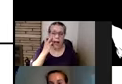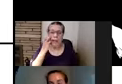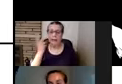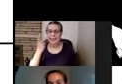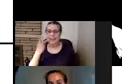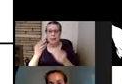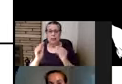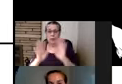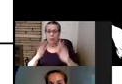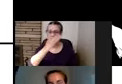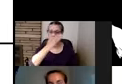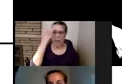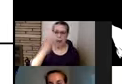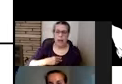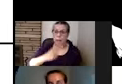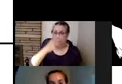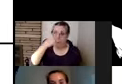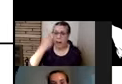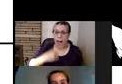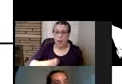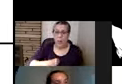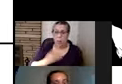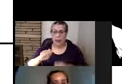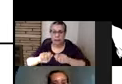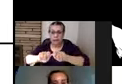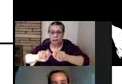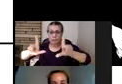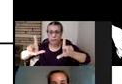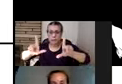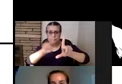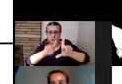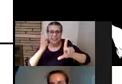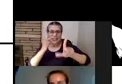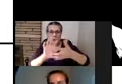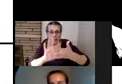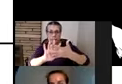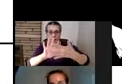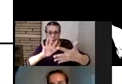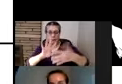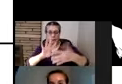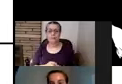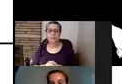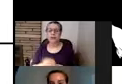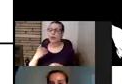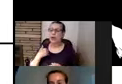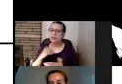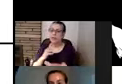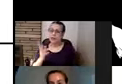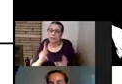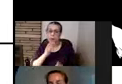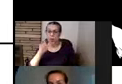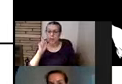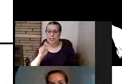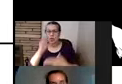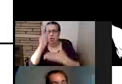viewable black and white version of the screens. We designed content that is concise and intuitive, so users don't need to read